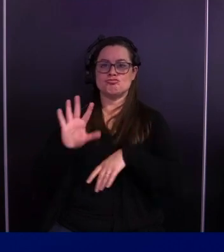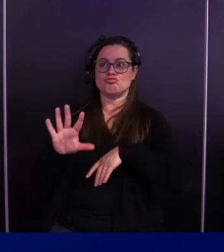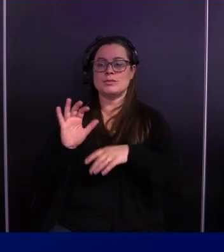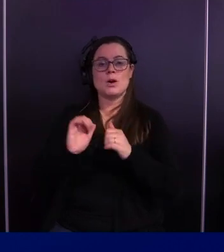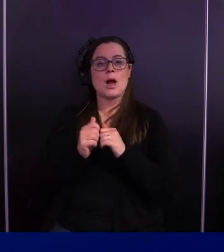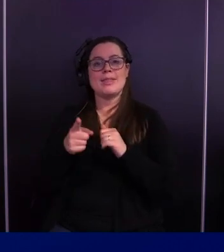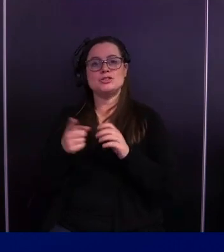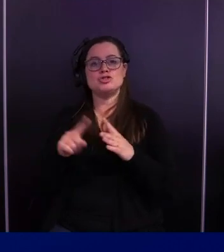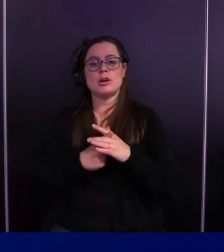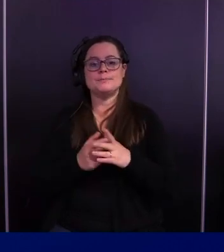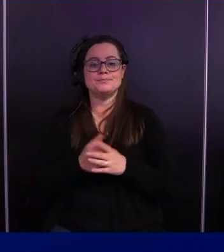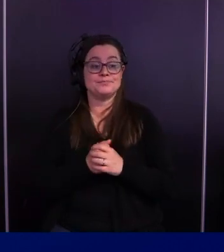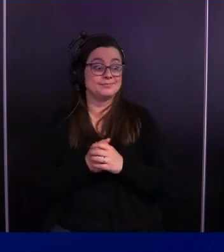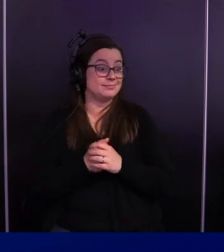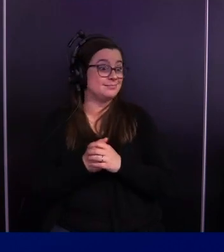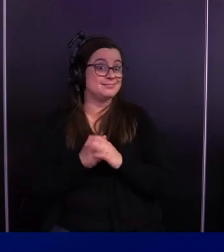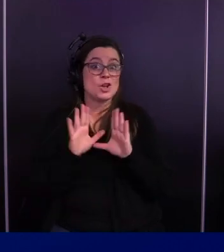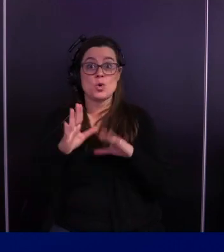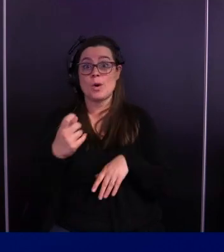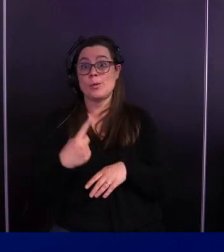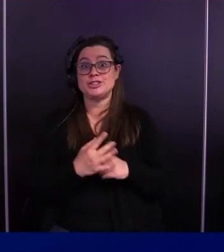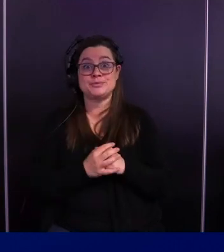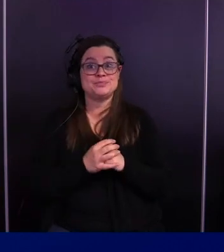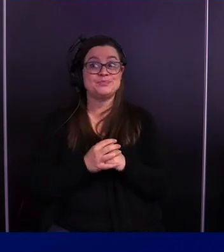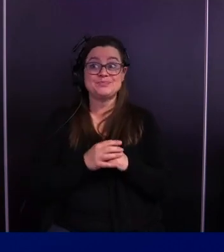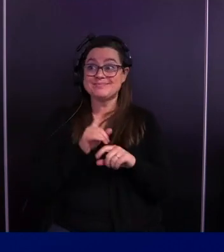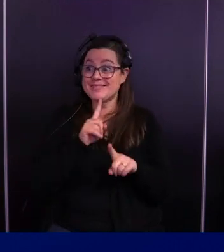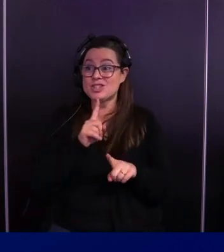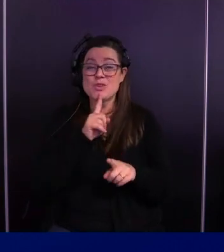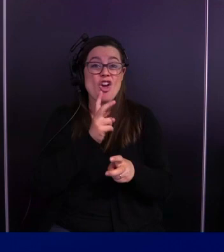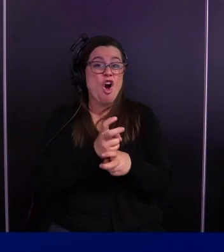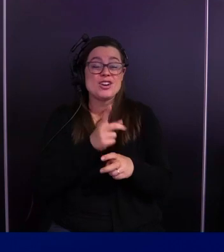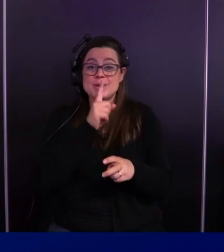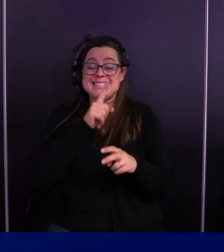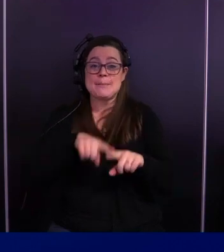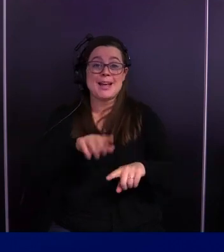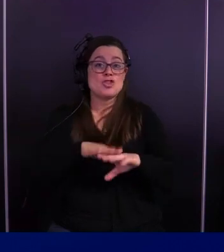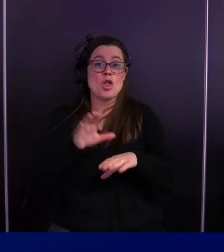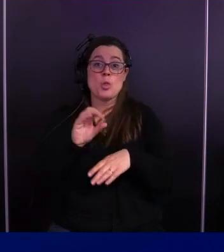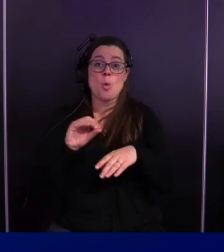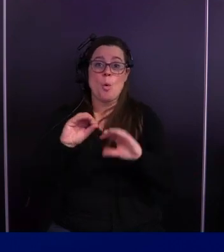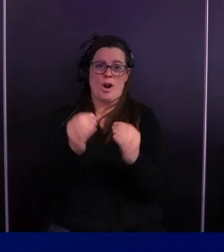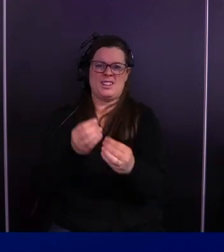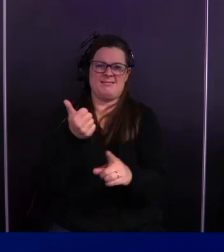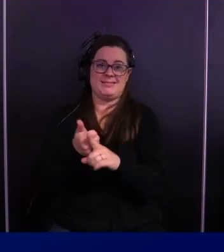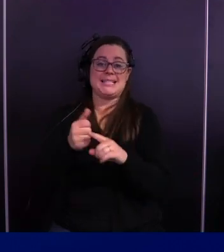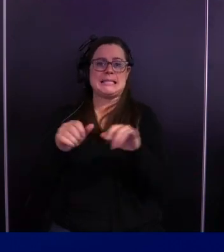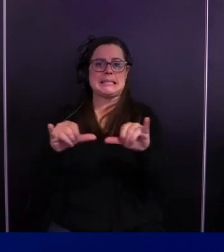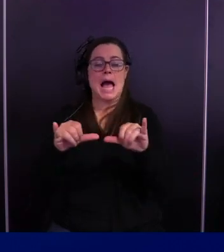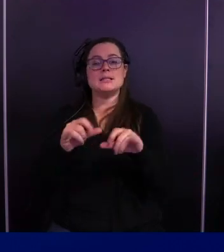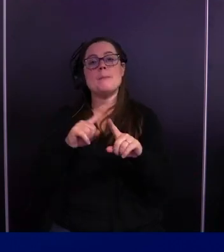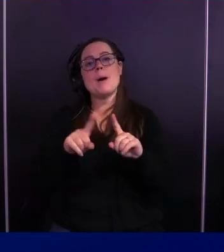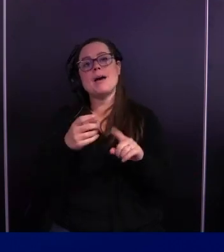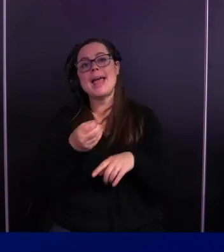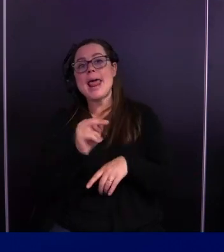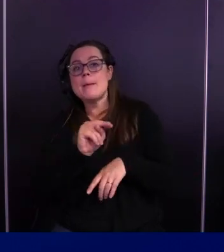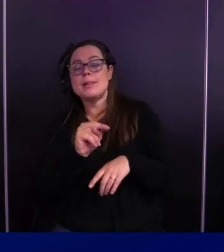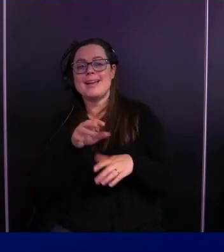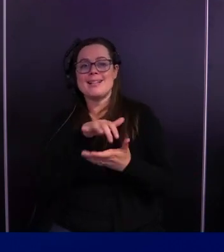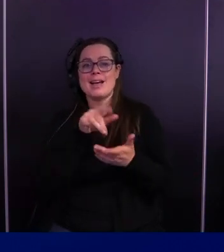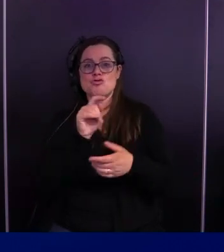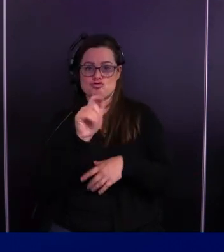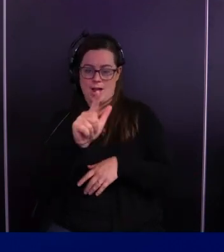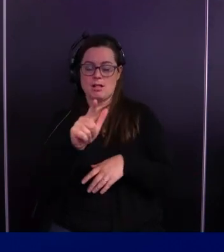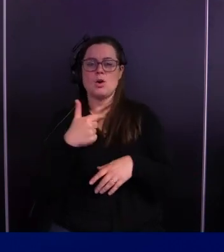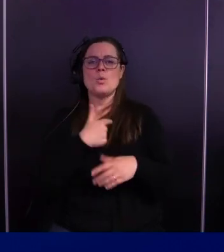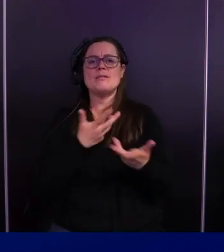It's a great question, and it's hard to answer depending on the size of the organization. Right. But I think enabling CloudTrail, we have published